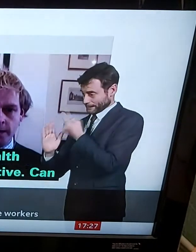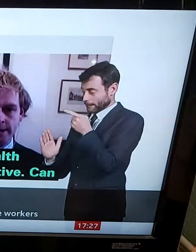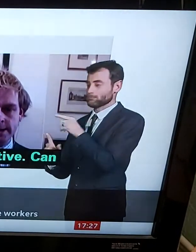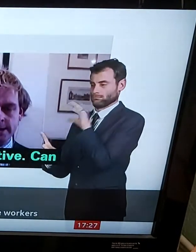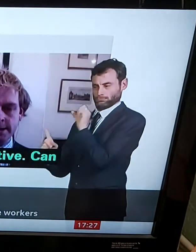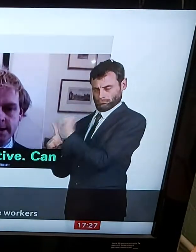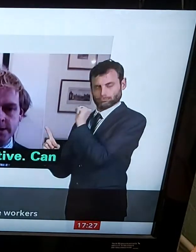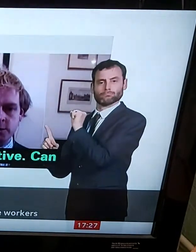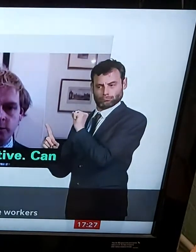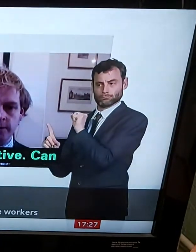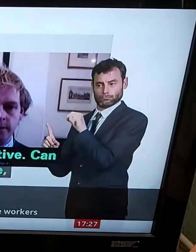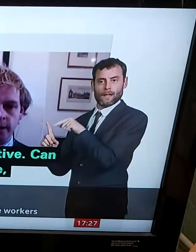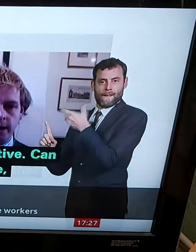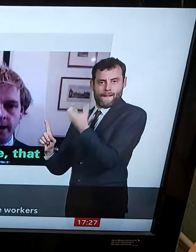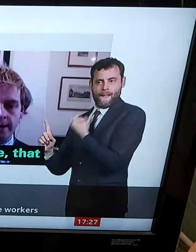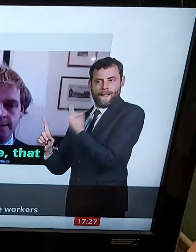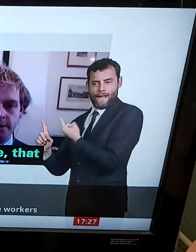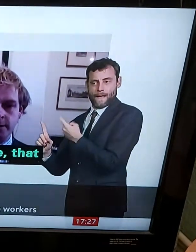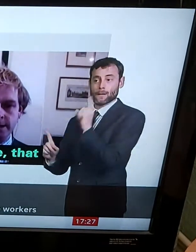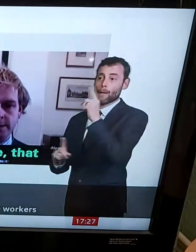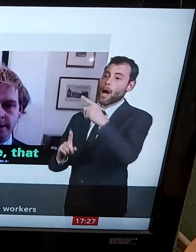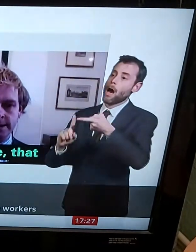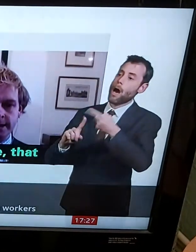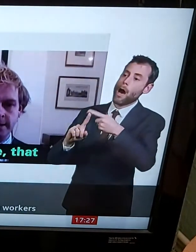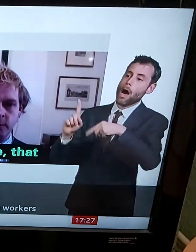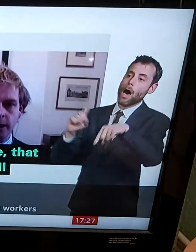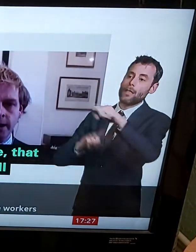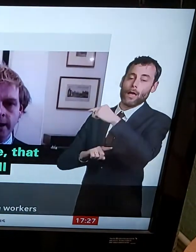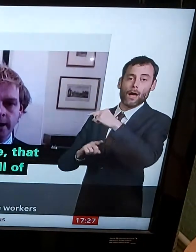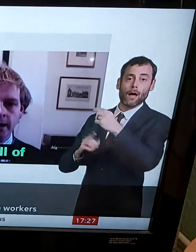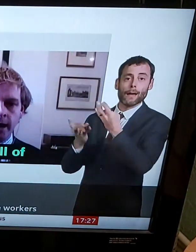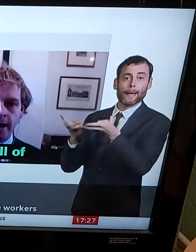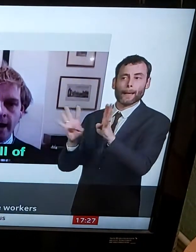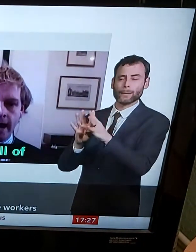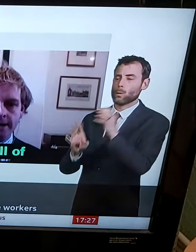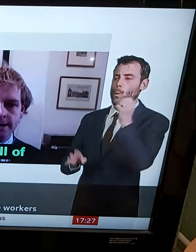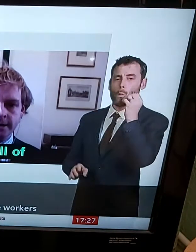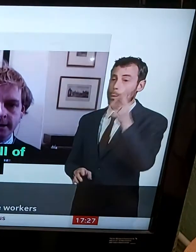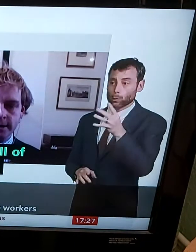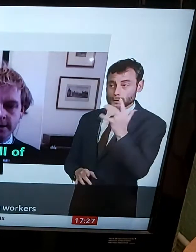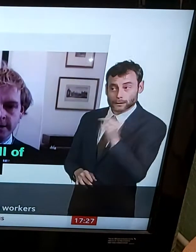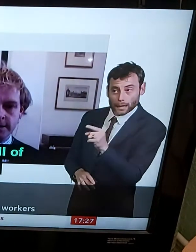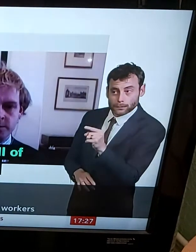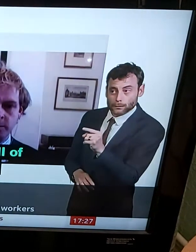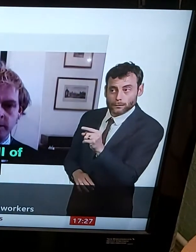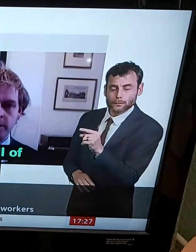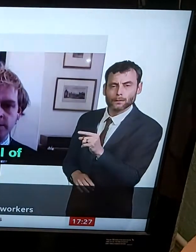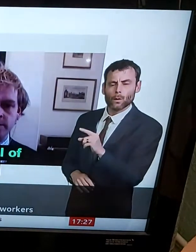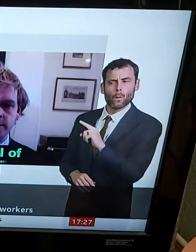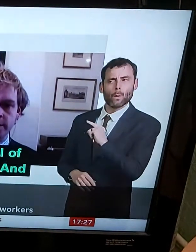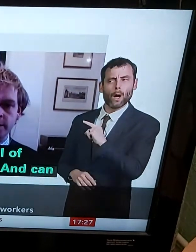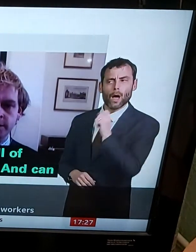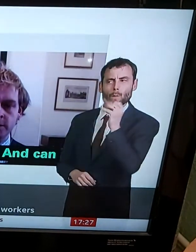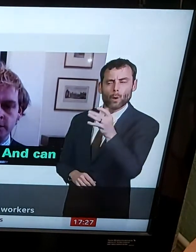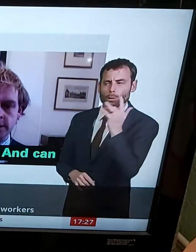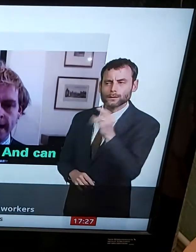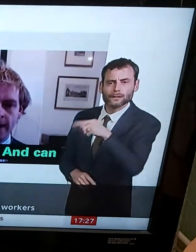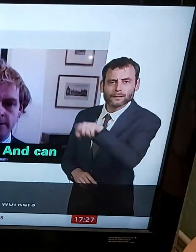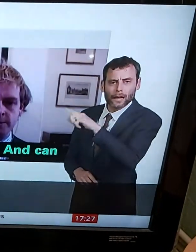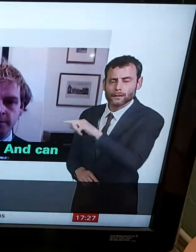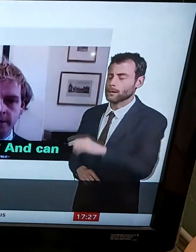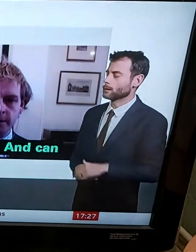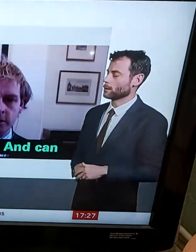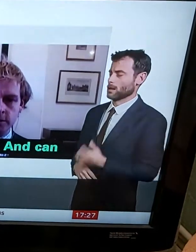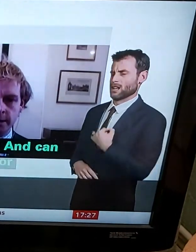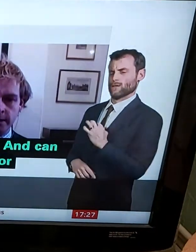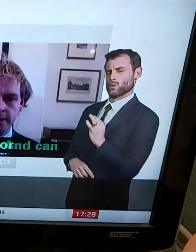no plans to test all of you? And if so, explain exactly why. And can I ask, I think this is probably a question for Dr. Harries.